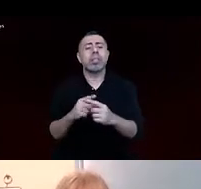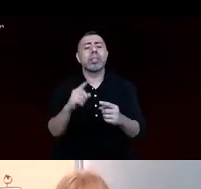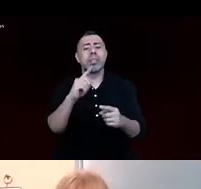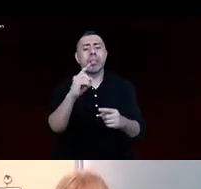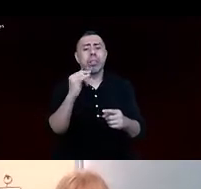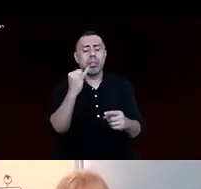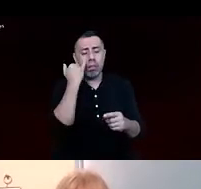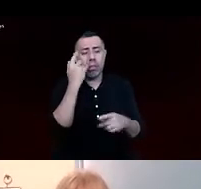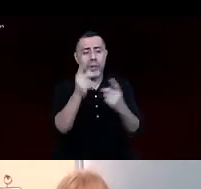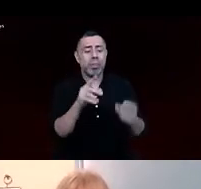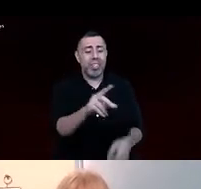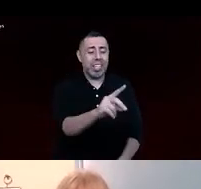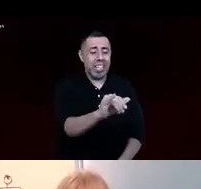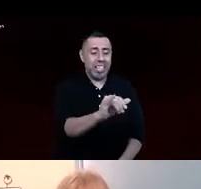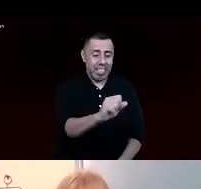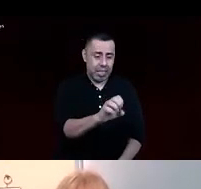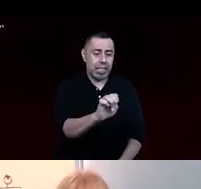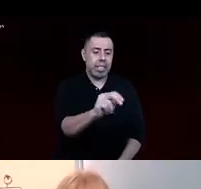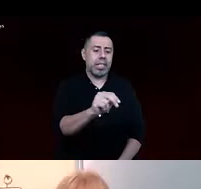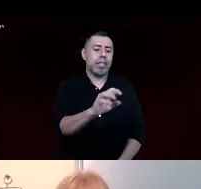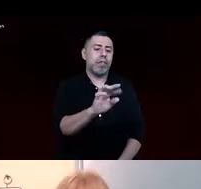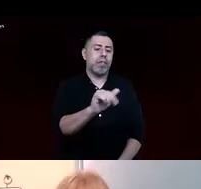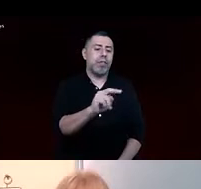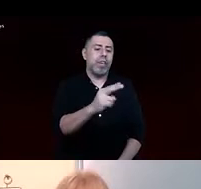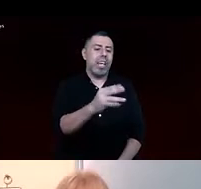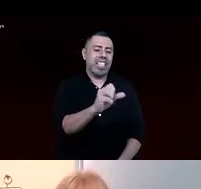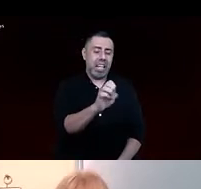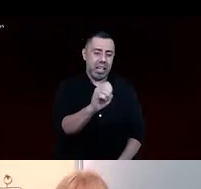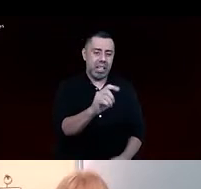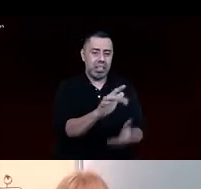factors contribute to it? That's kind of several loaded things.